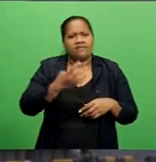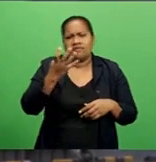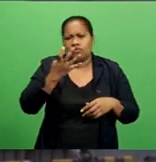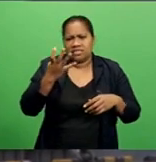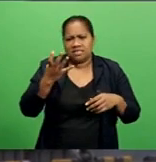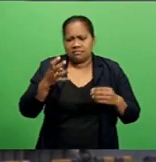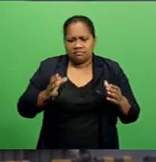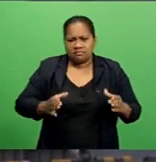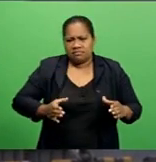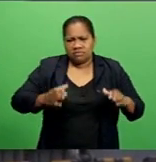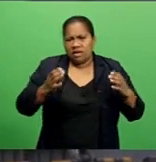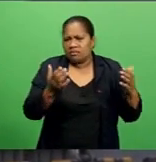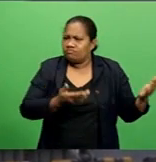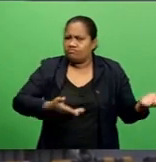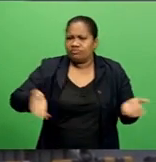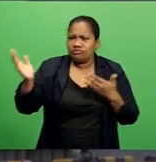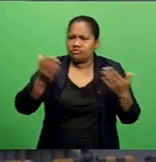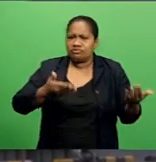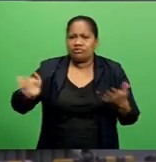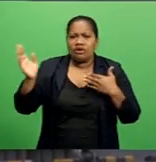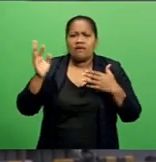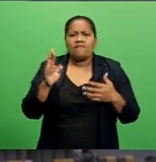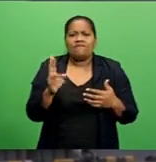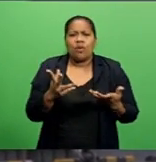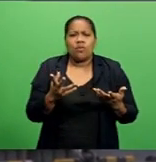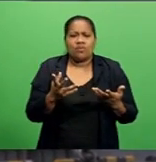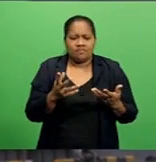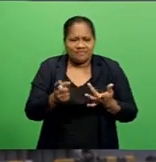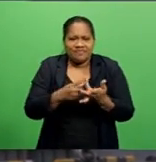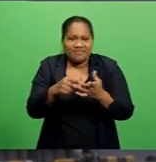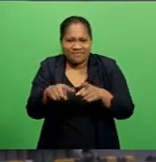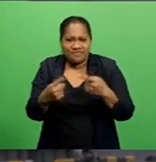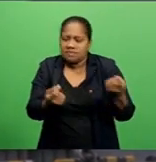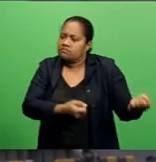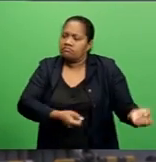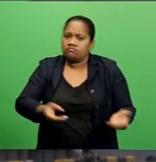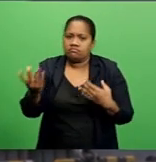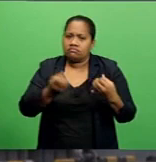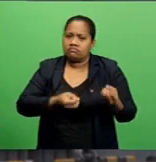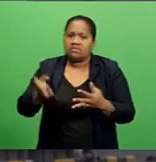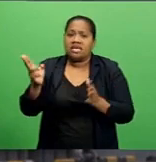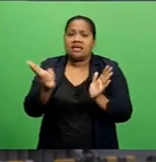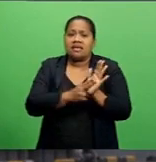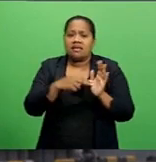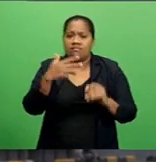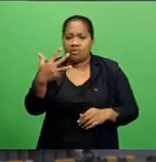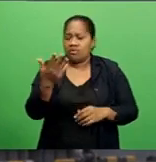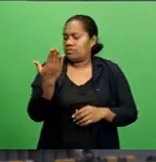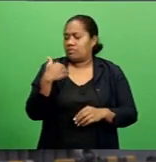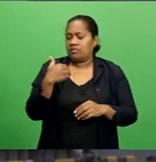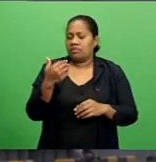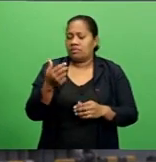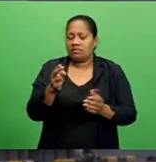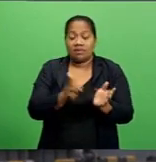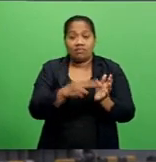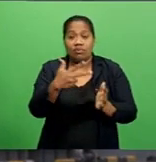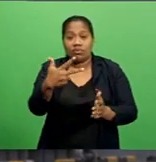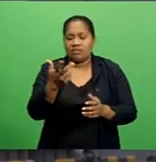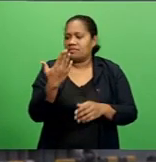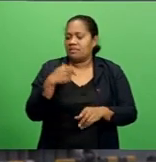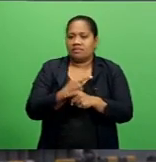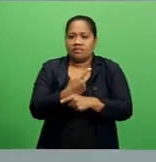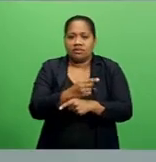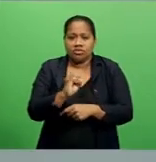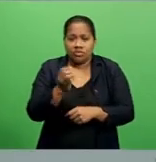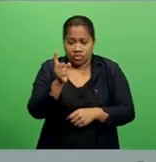of humanitarian aid stores to Nabawalu Jetty last week. So things are starting to happen. Today's